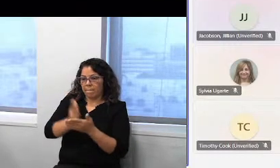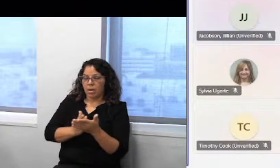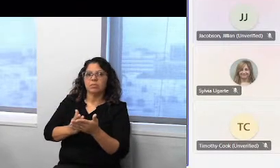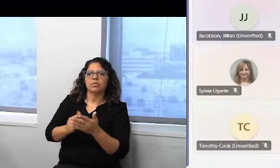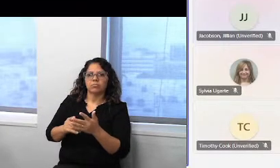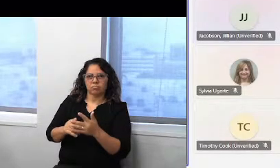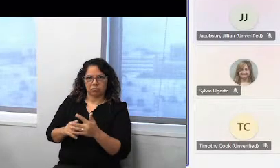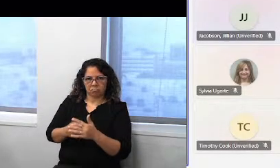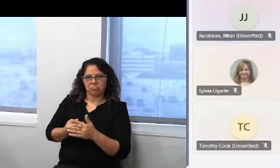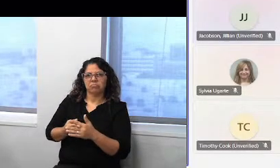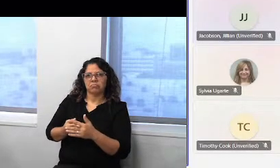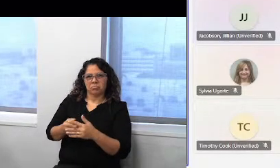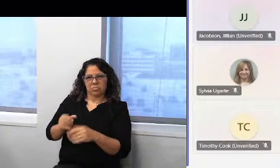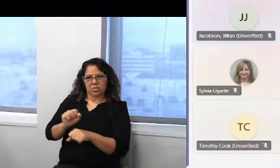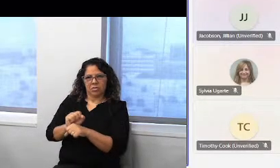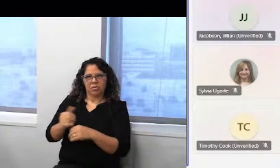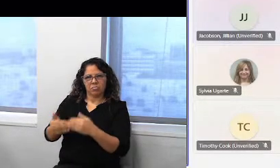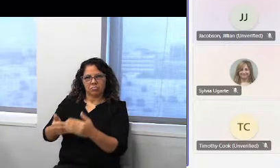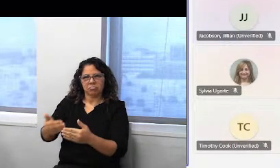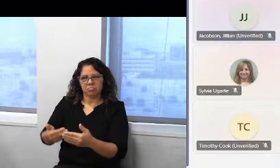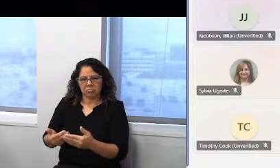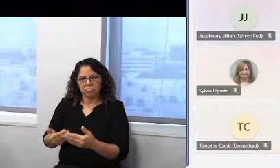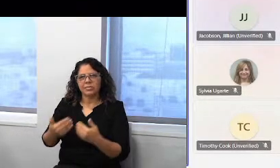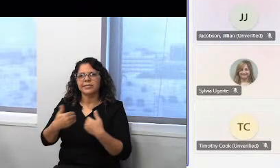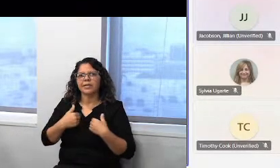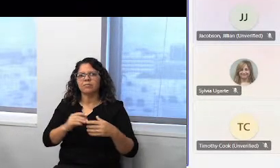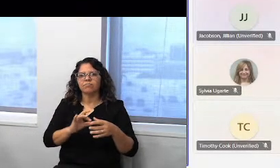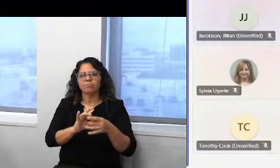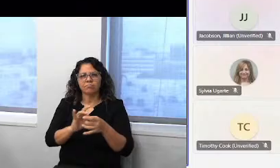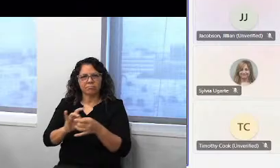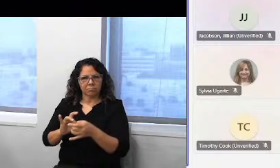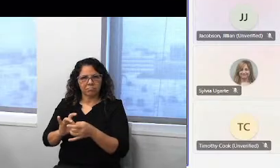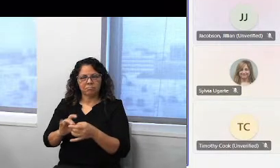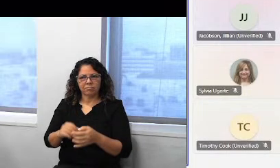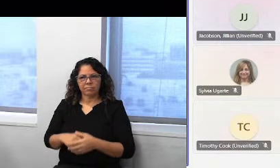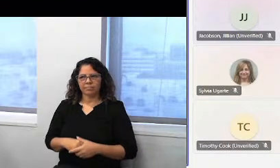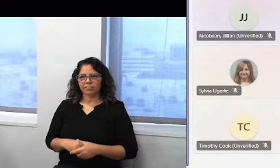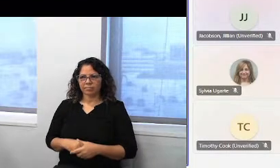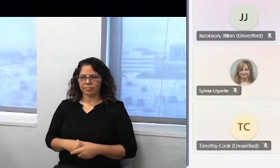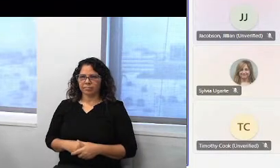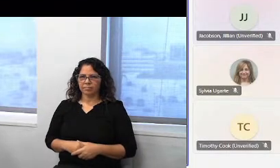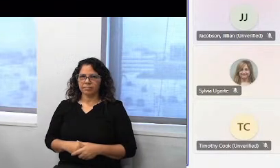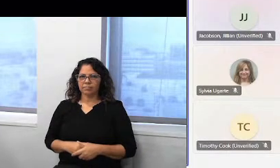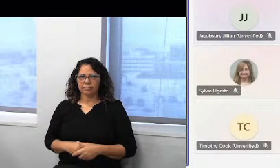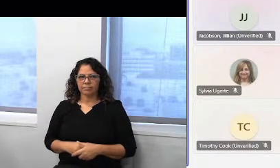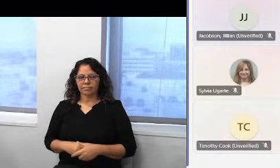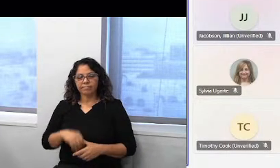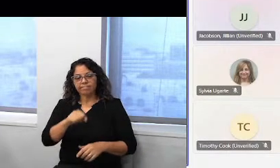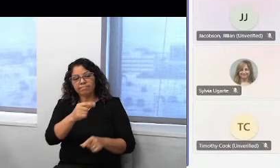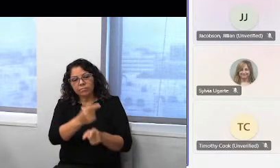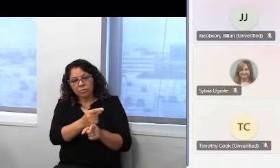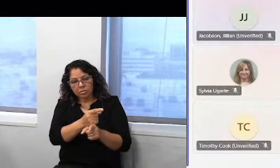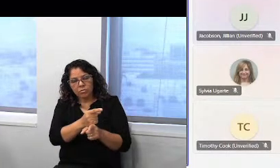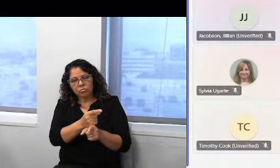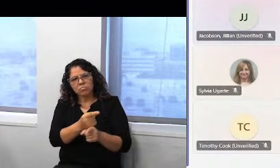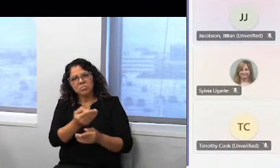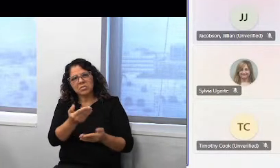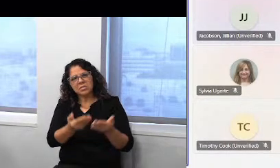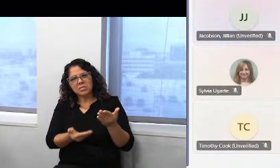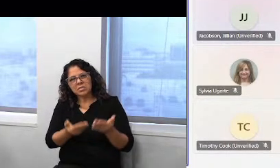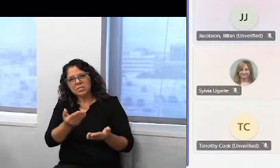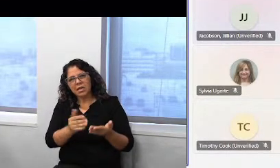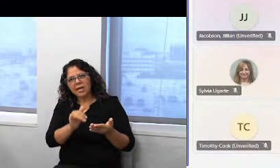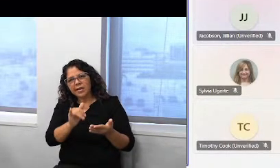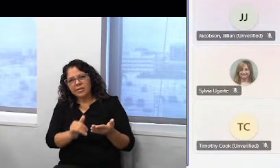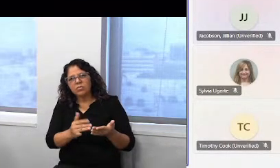get interconnected. That is correct. If I may, this might give you a little bit more of a sense of the significance of one of them. We